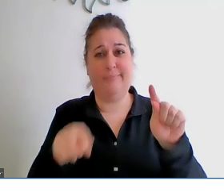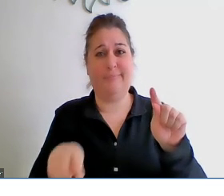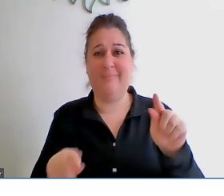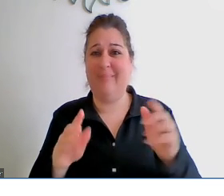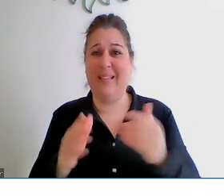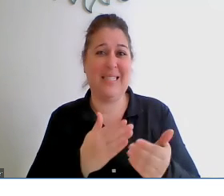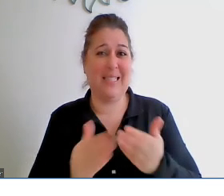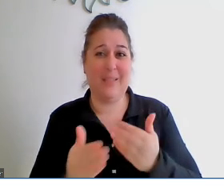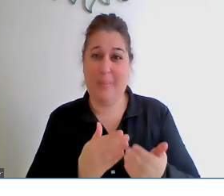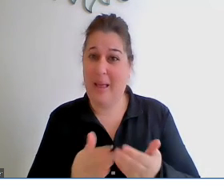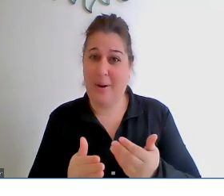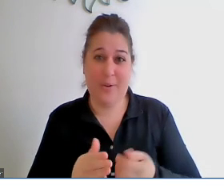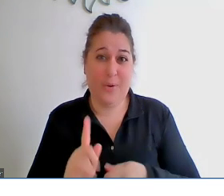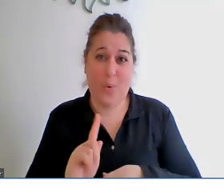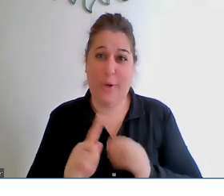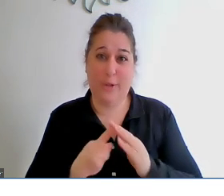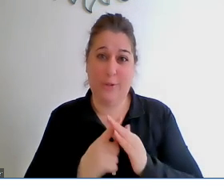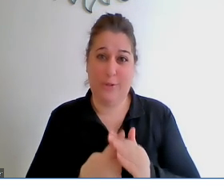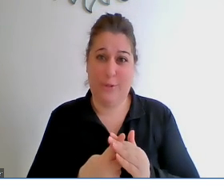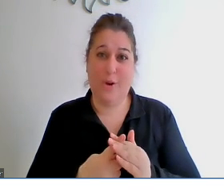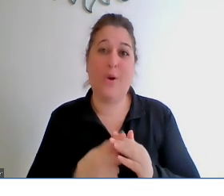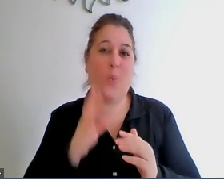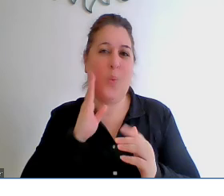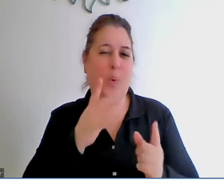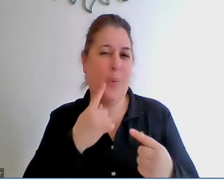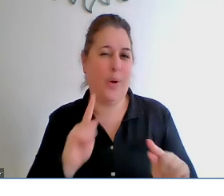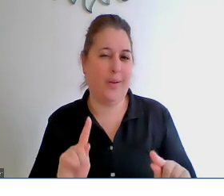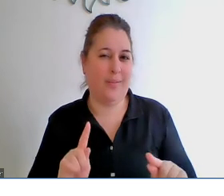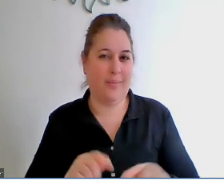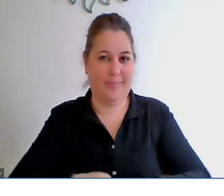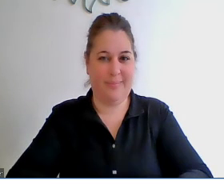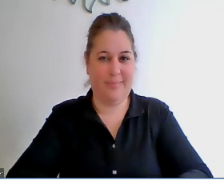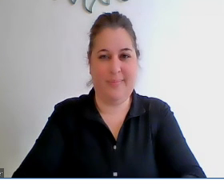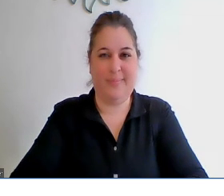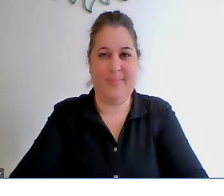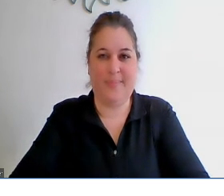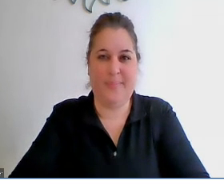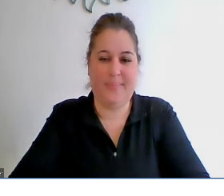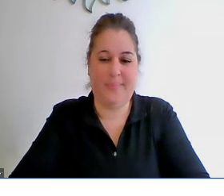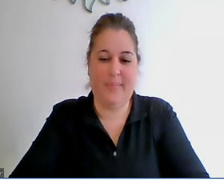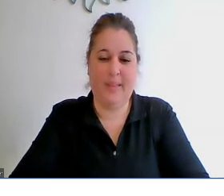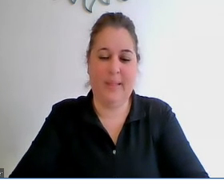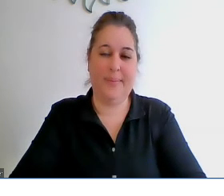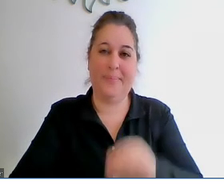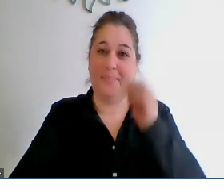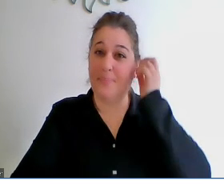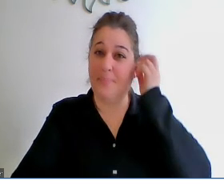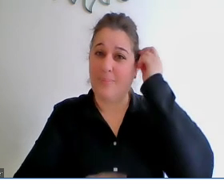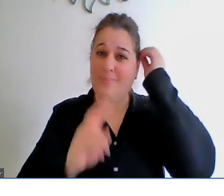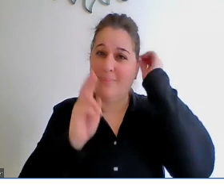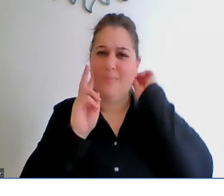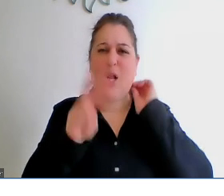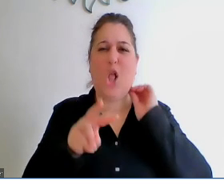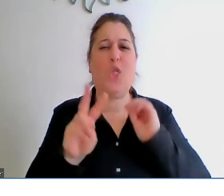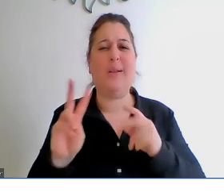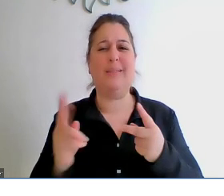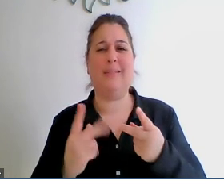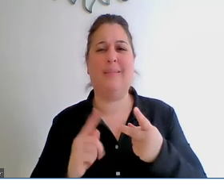A negative times a negative equals a positive. So it doesn't matter which way you look at it. Okay, it will work.